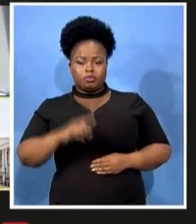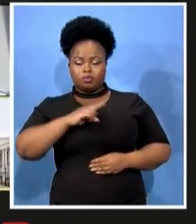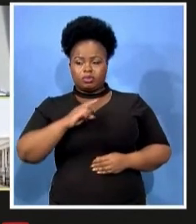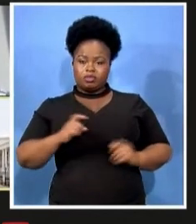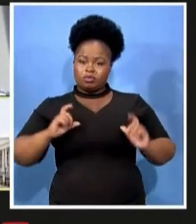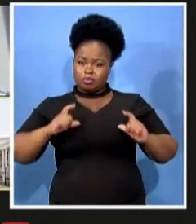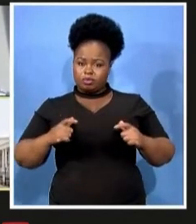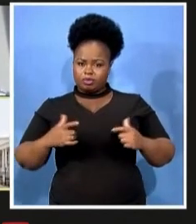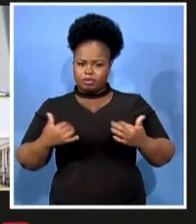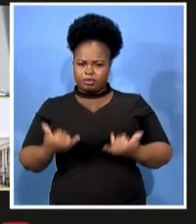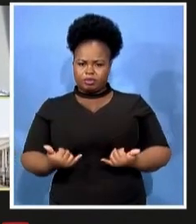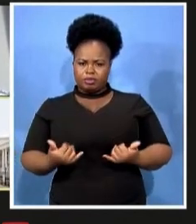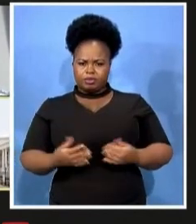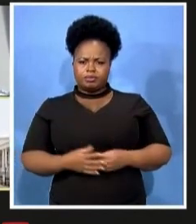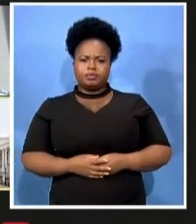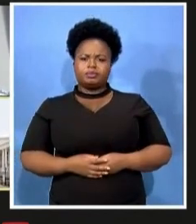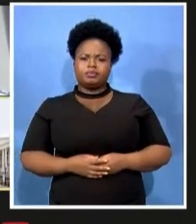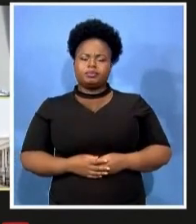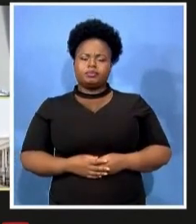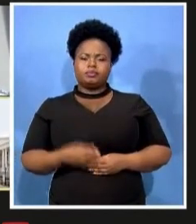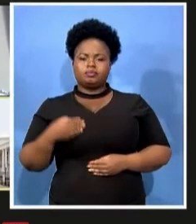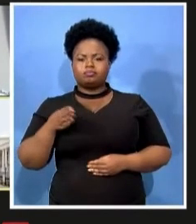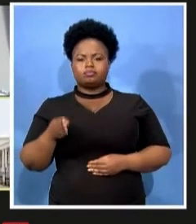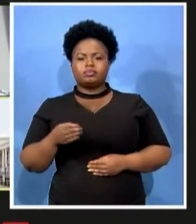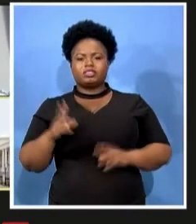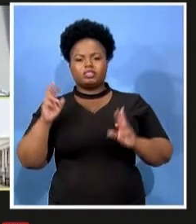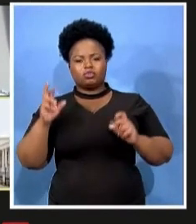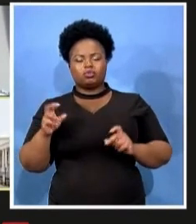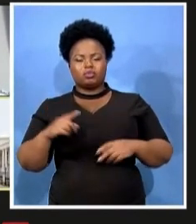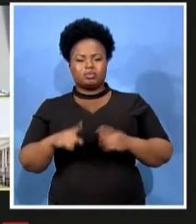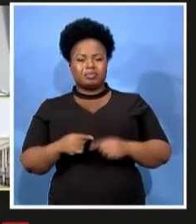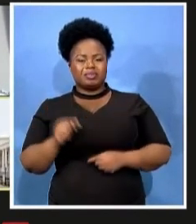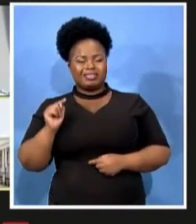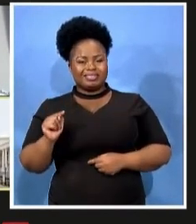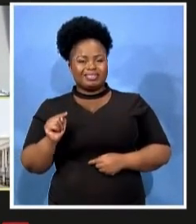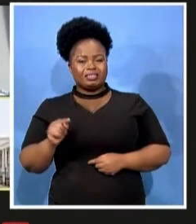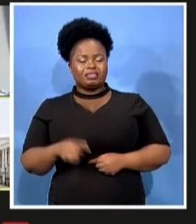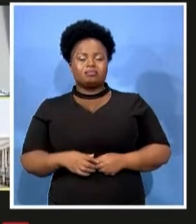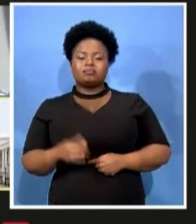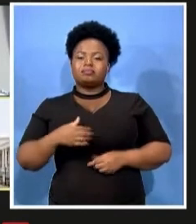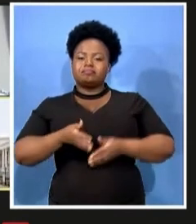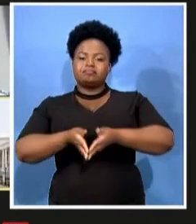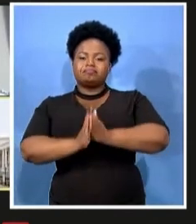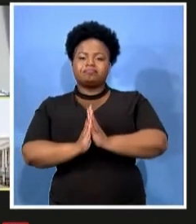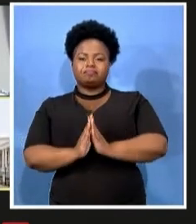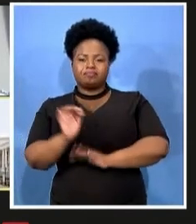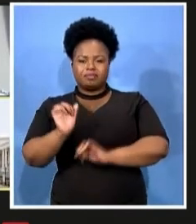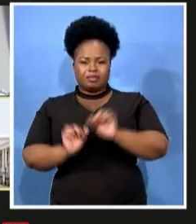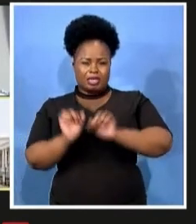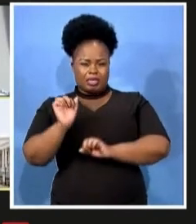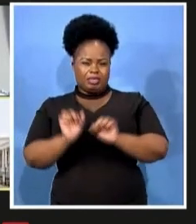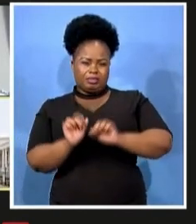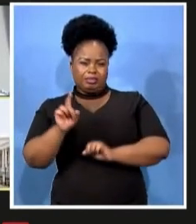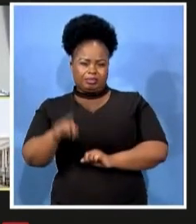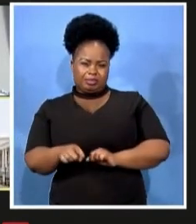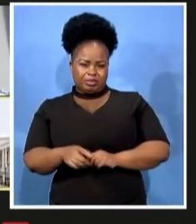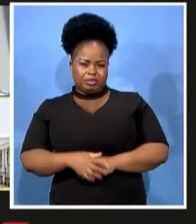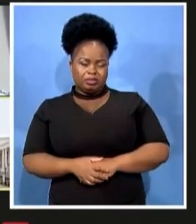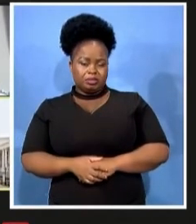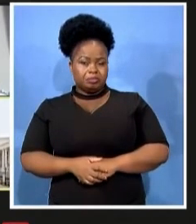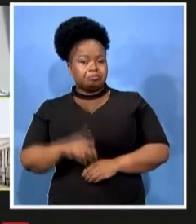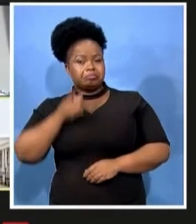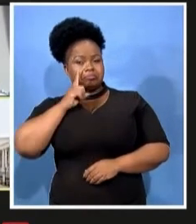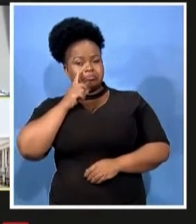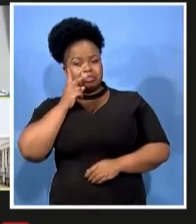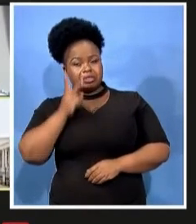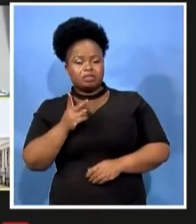matters pertaining to national health insurance, I request that an assessment be done on its ability to pay the necessary attention to both issues. I